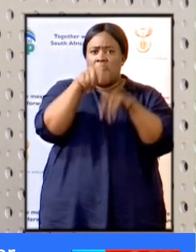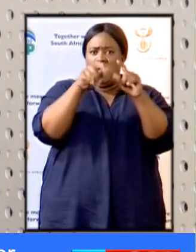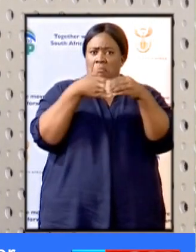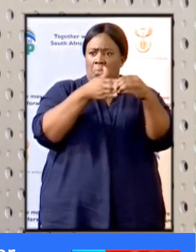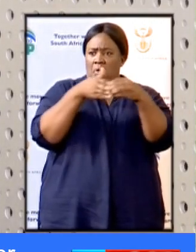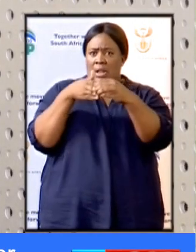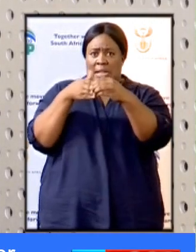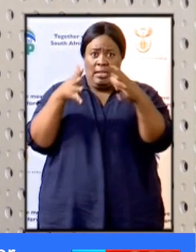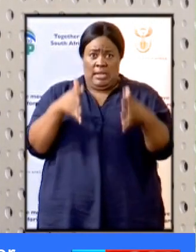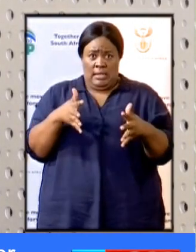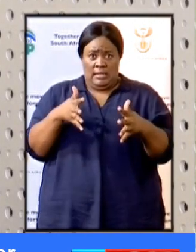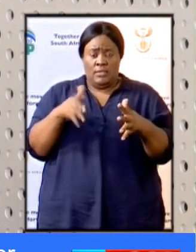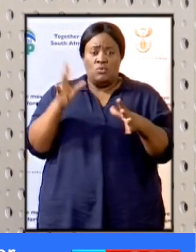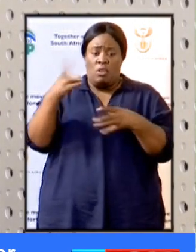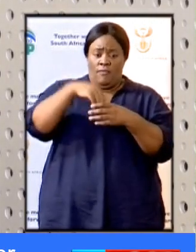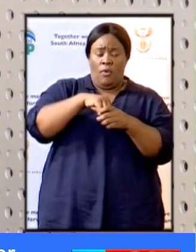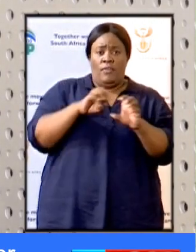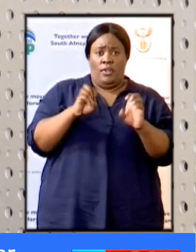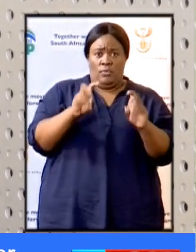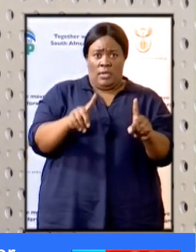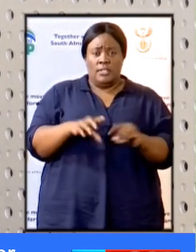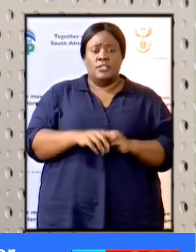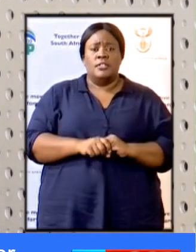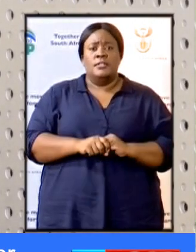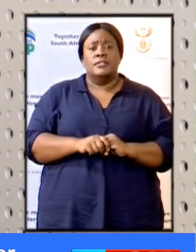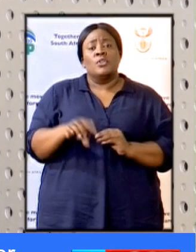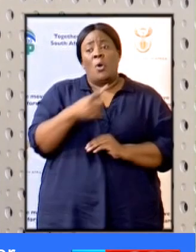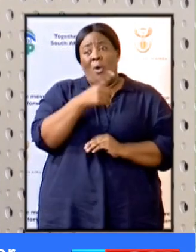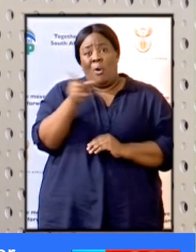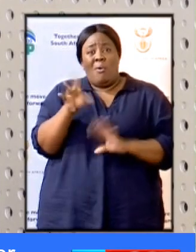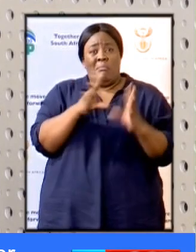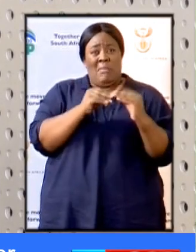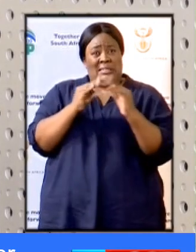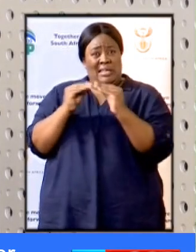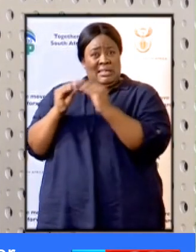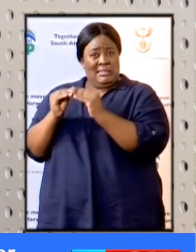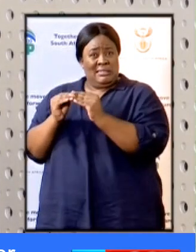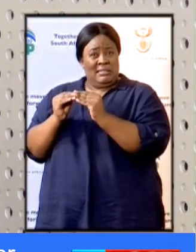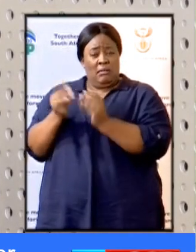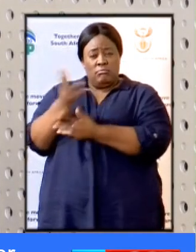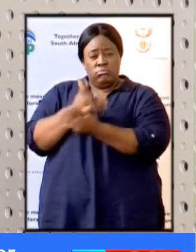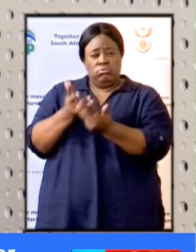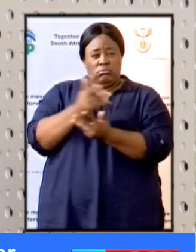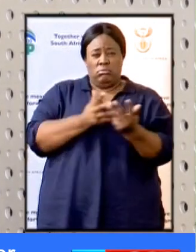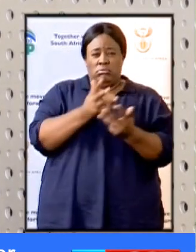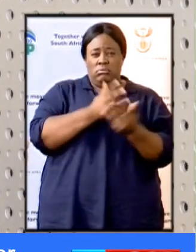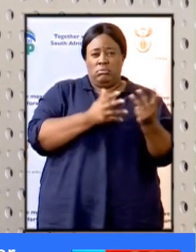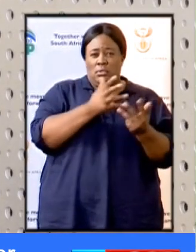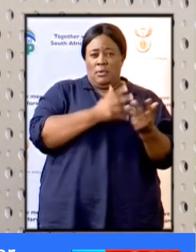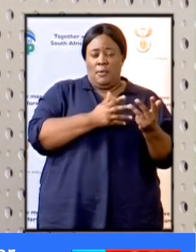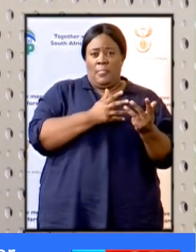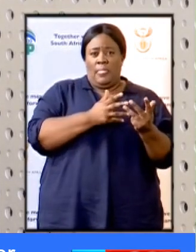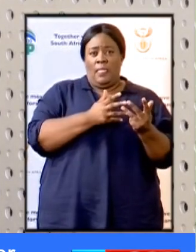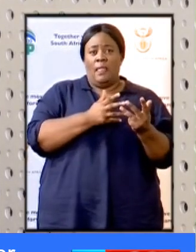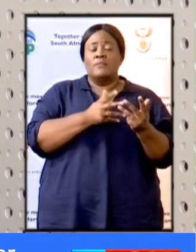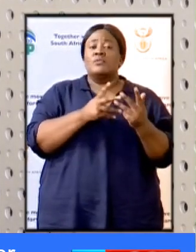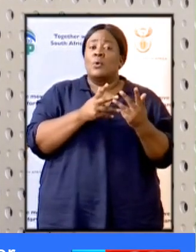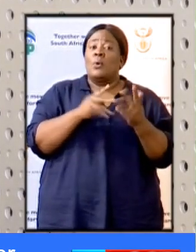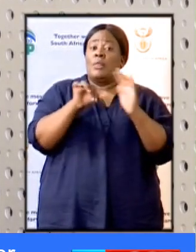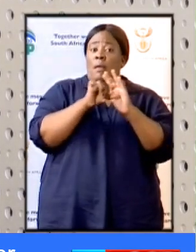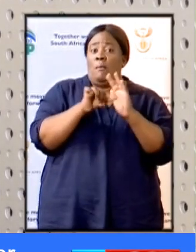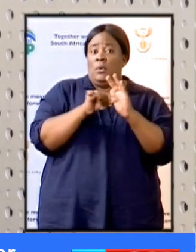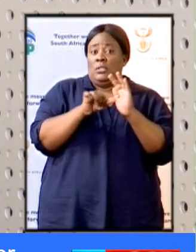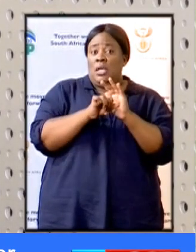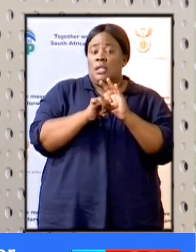And as I said, at all these meetings, the principle of opening schools at the